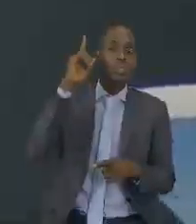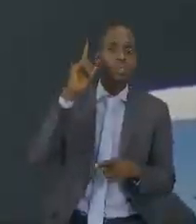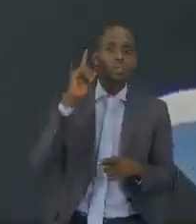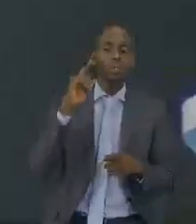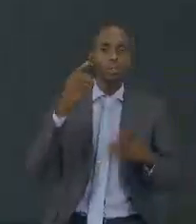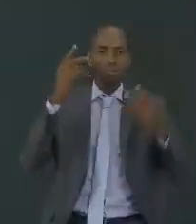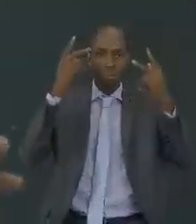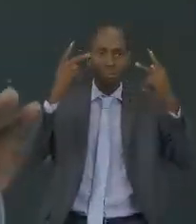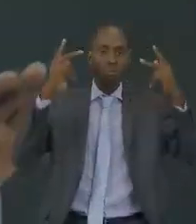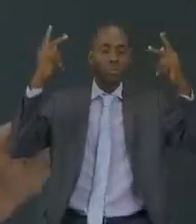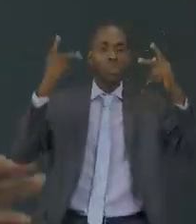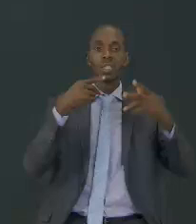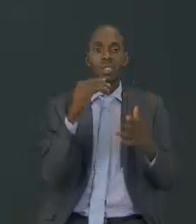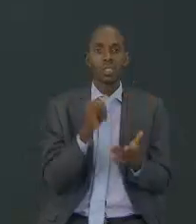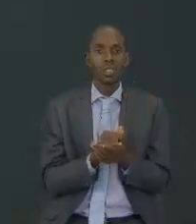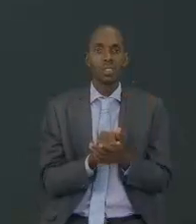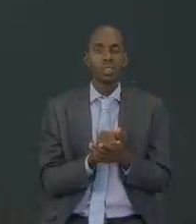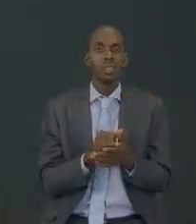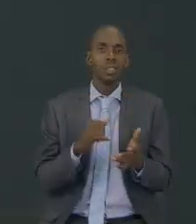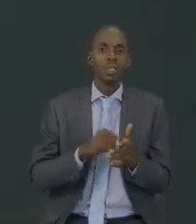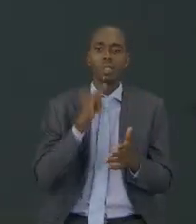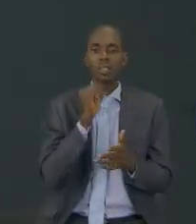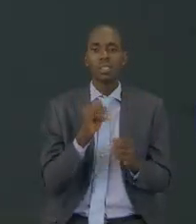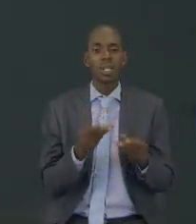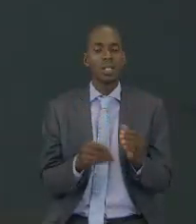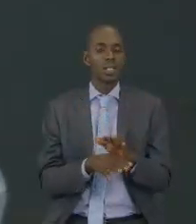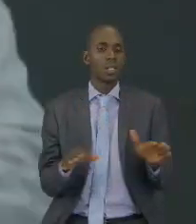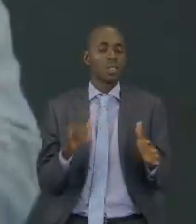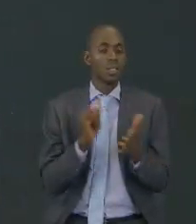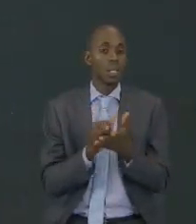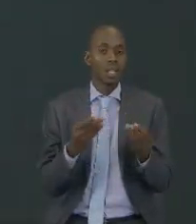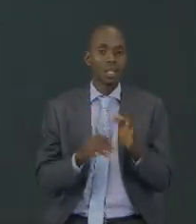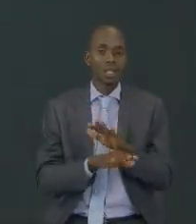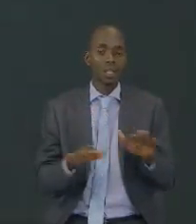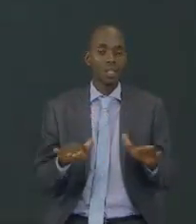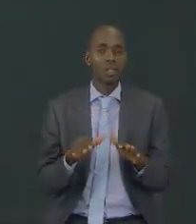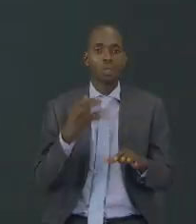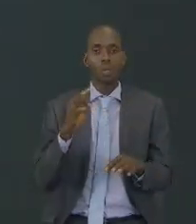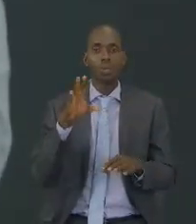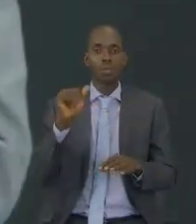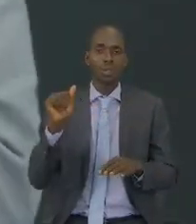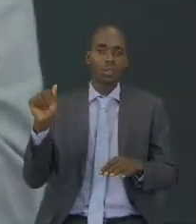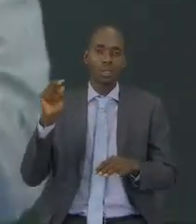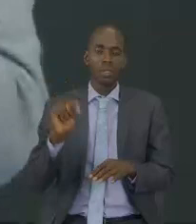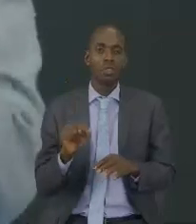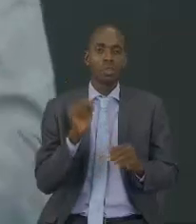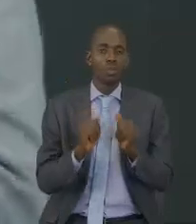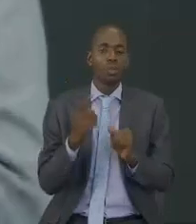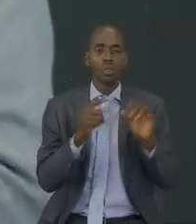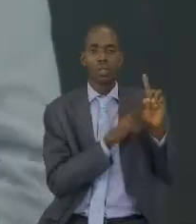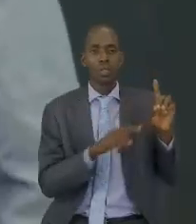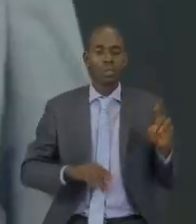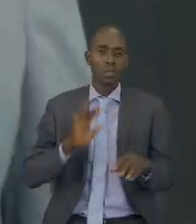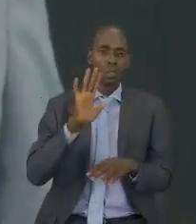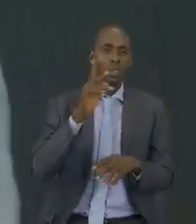prosperity. It says it's a land, that land of Canaan, which the Lord thy God careth